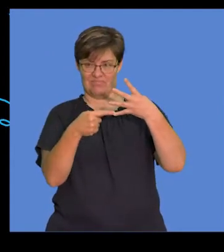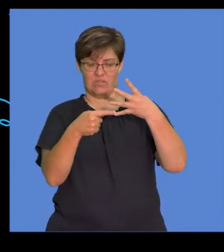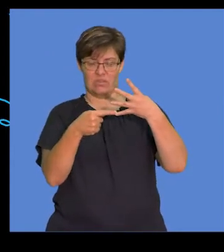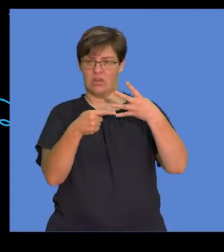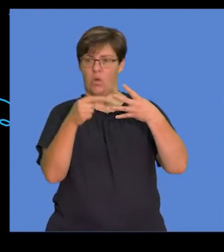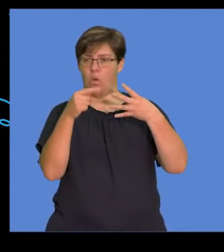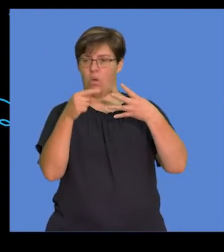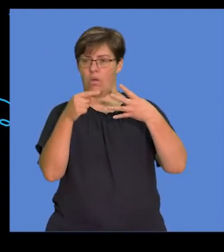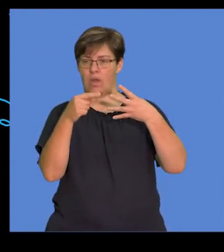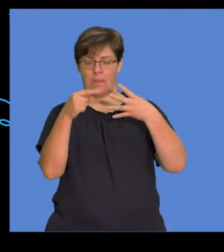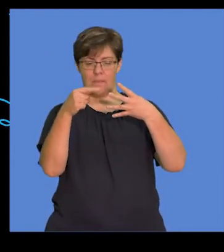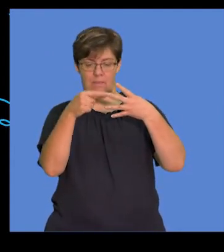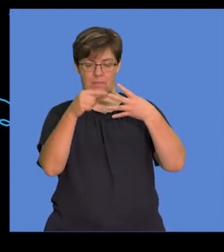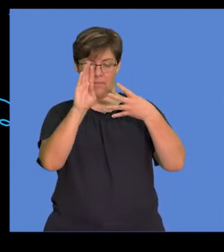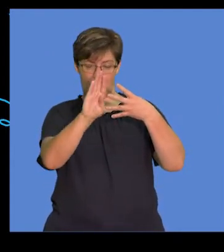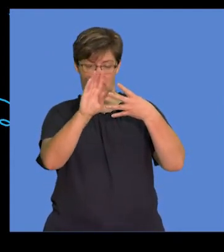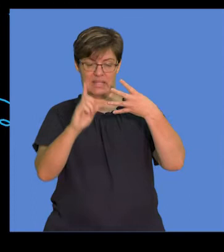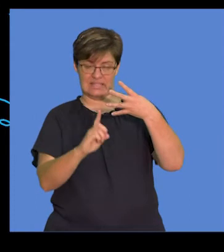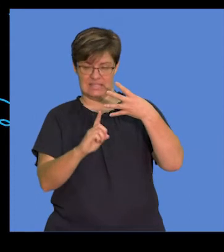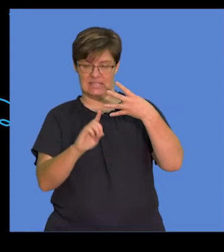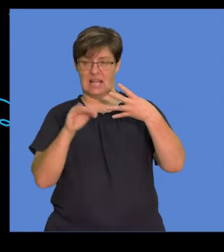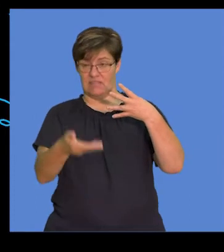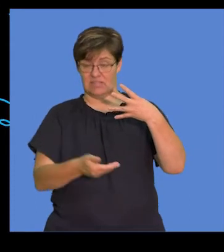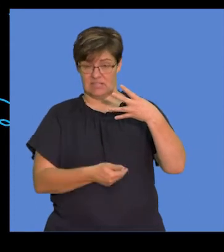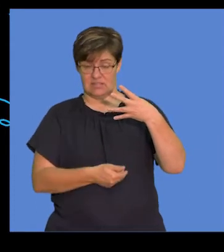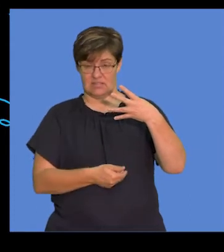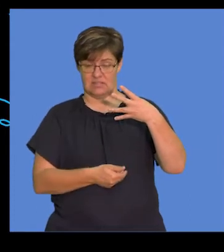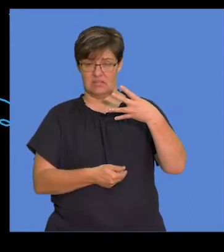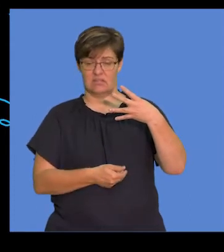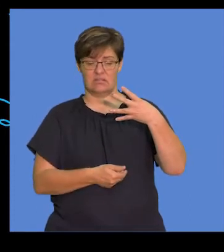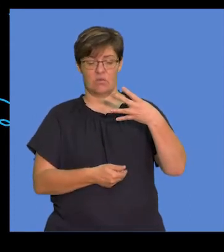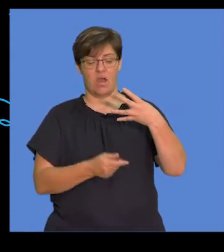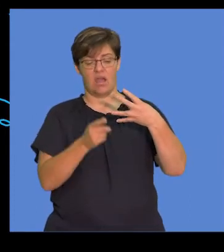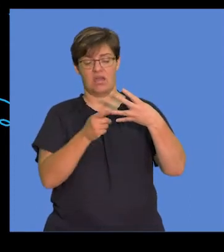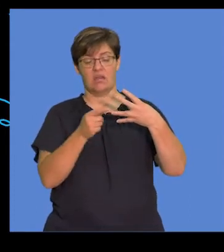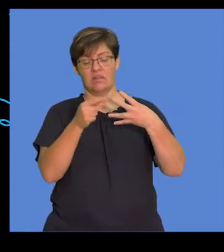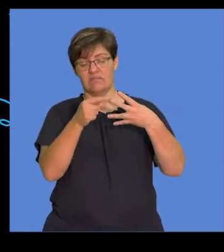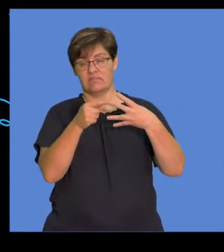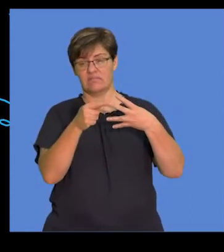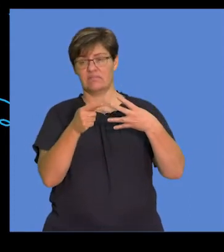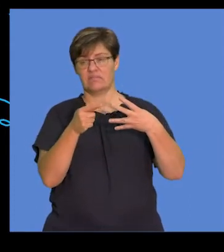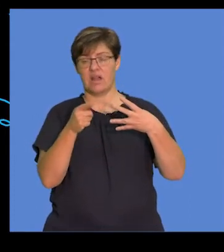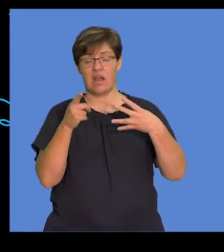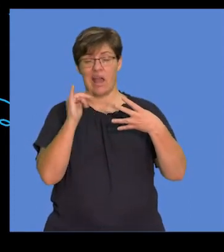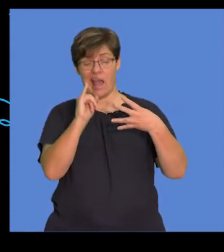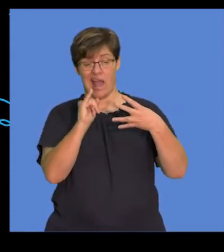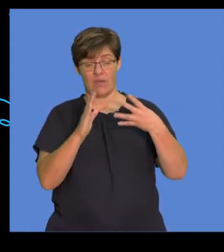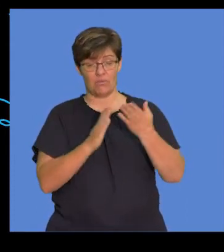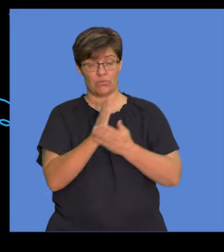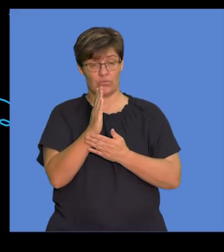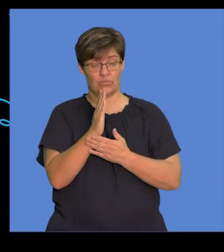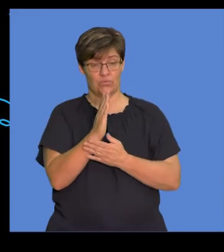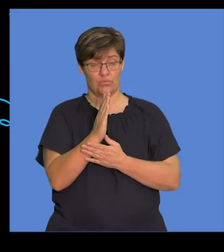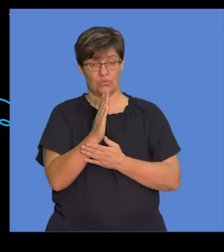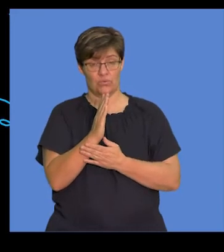option B and C, right? And E and D rather. Okay. Now let's check. If the